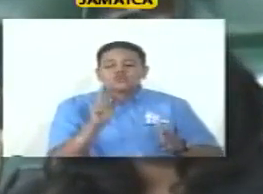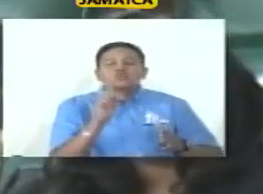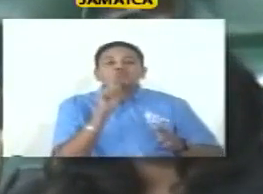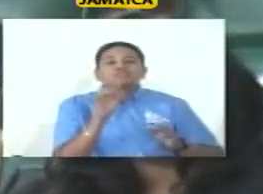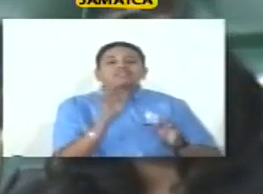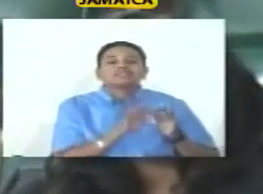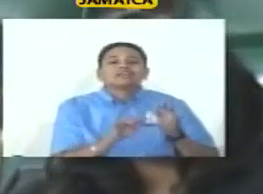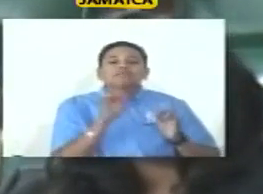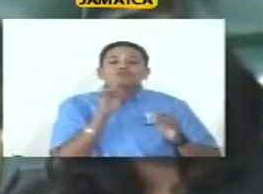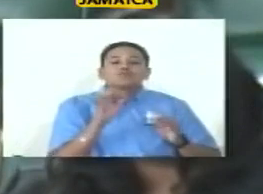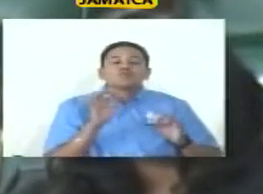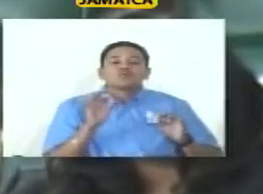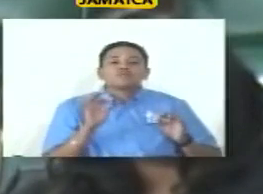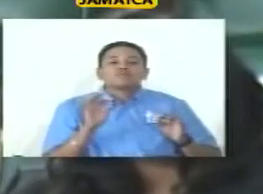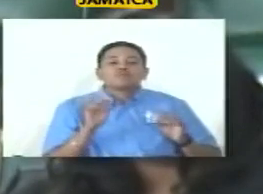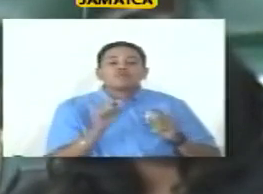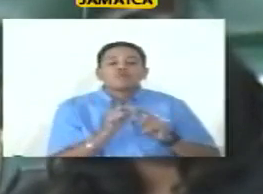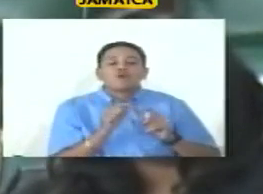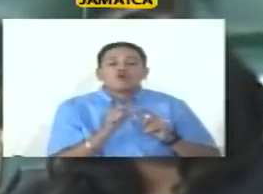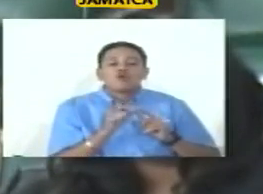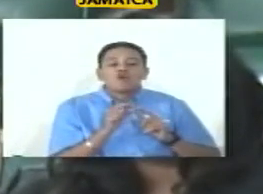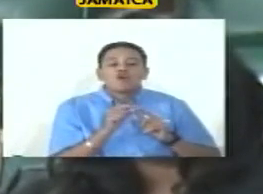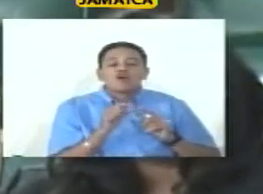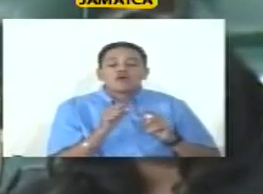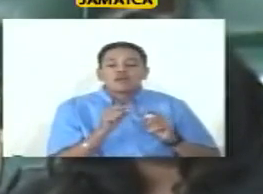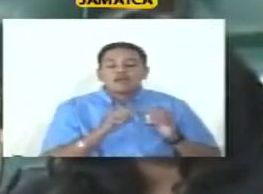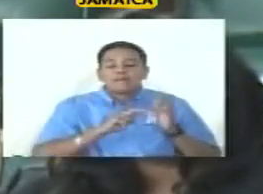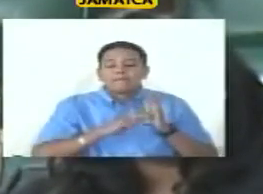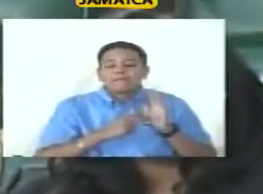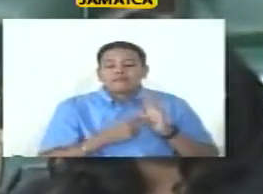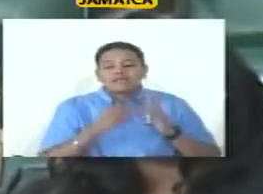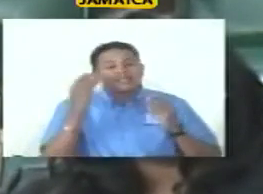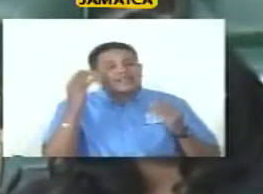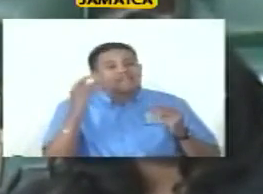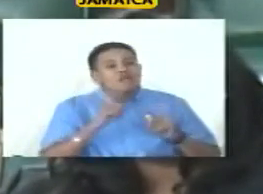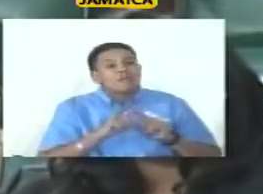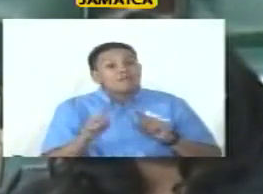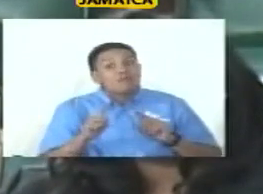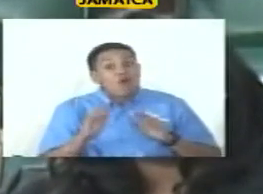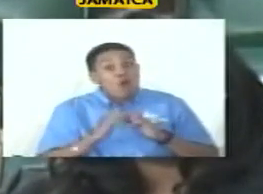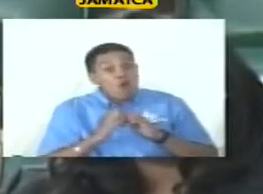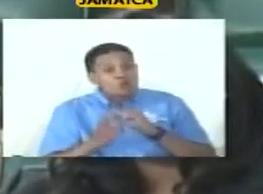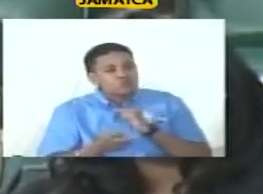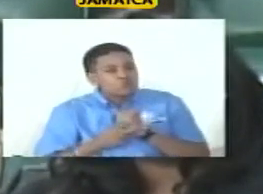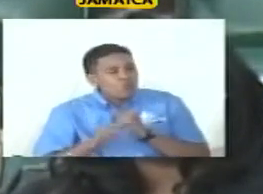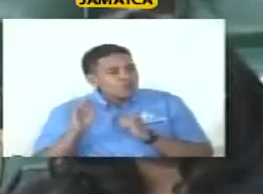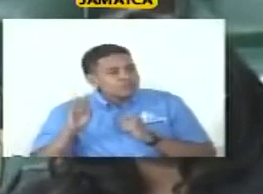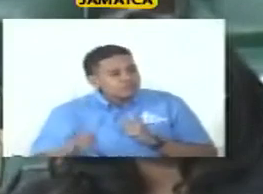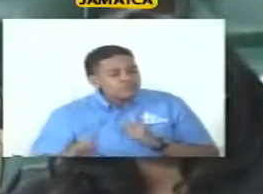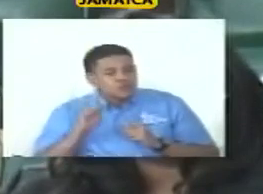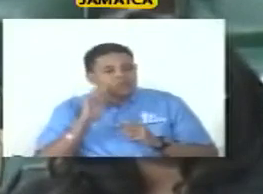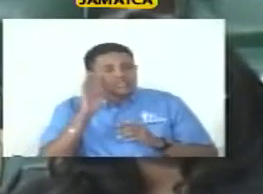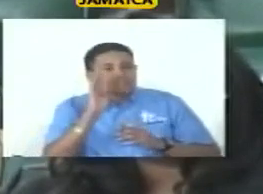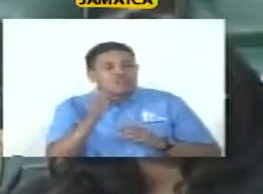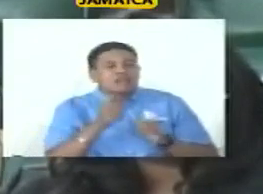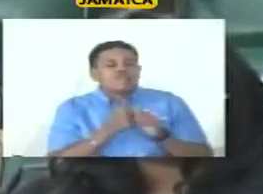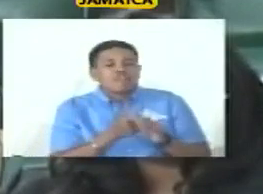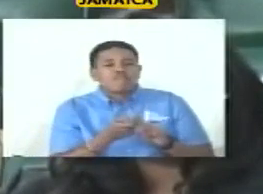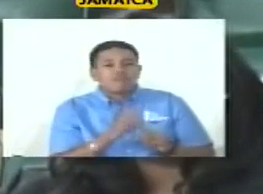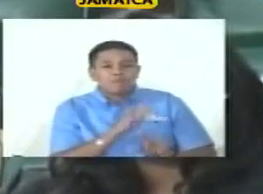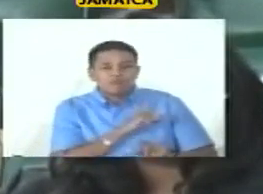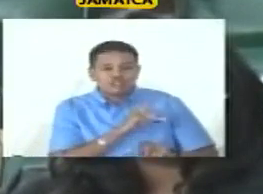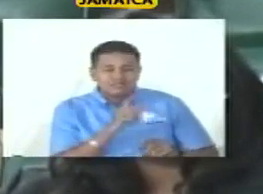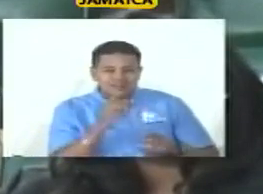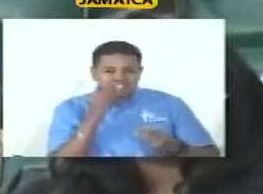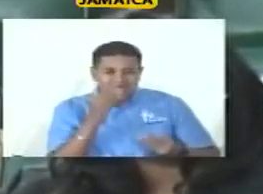to move up the words means information however stored, that will directly follow from personal data, and